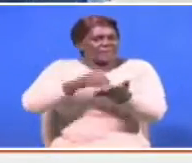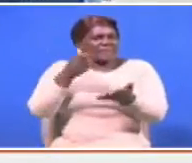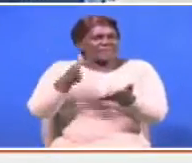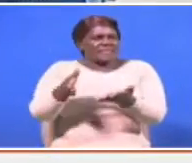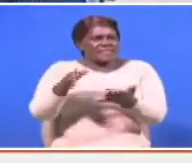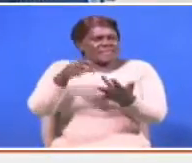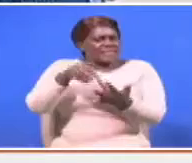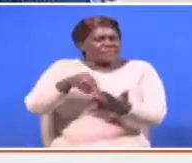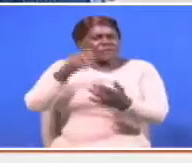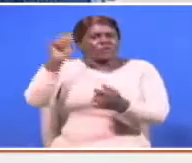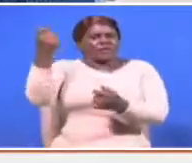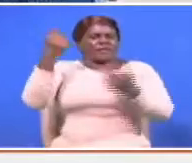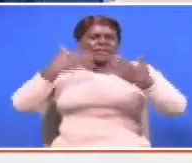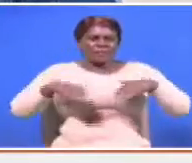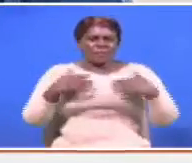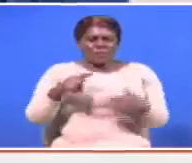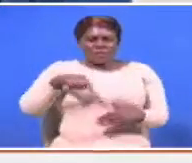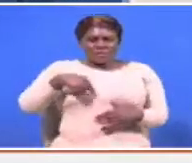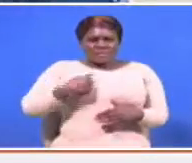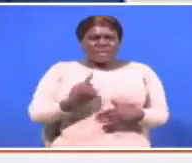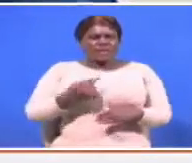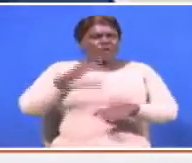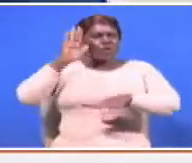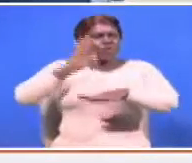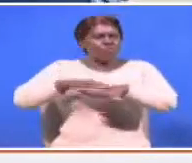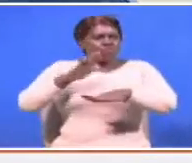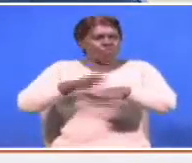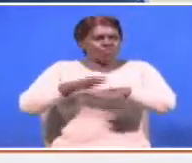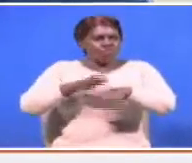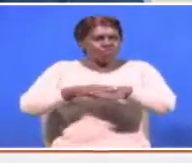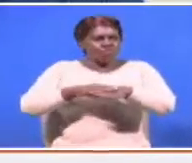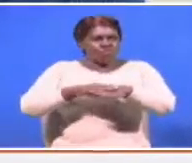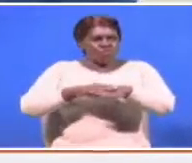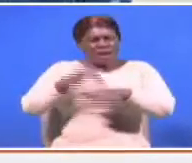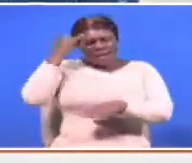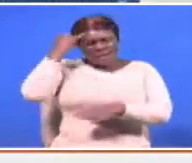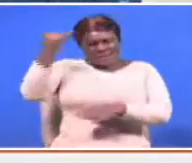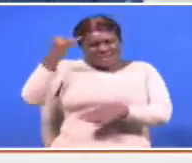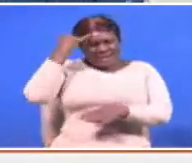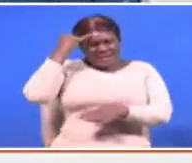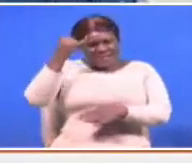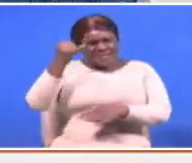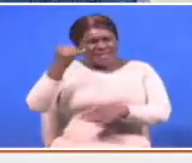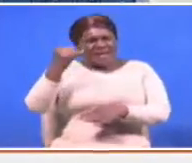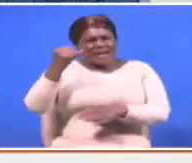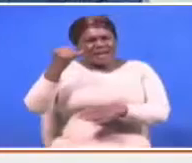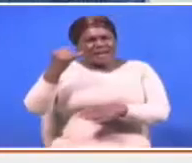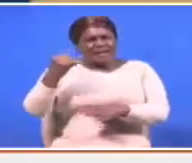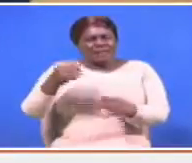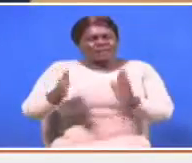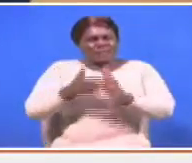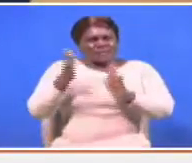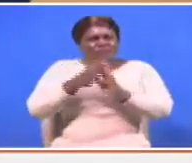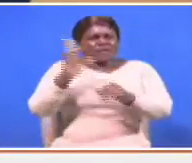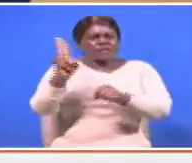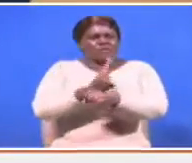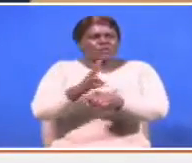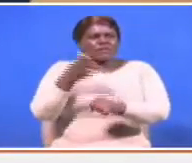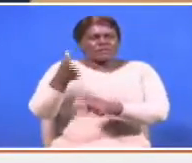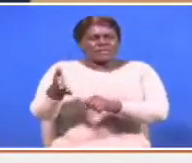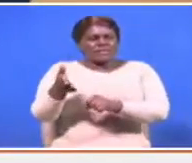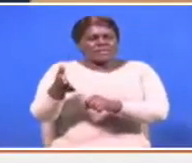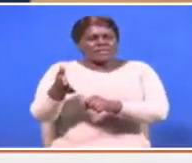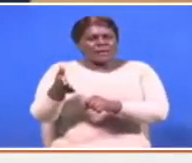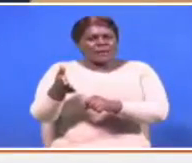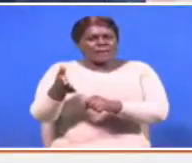very unique to Kenyans. We are very good at taking a very brilliant idea and bastardizing it immediately. This was